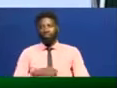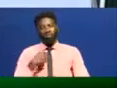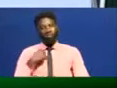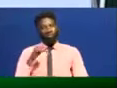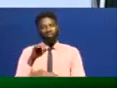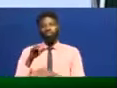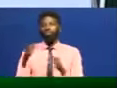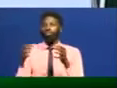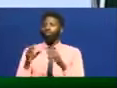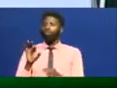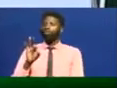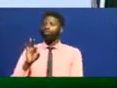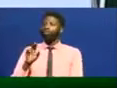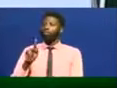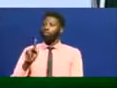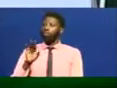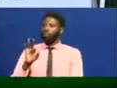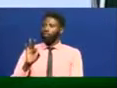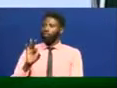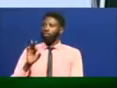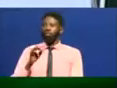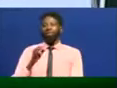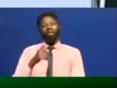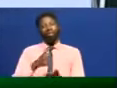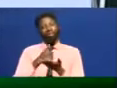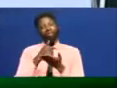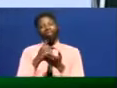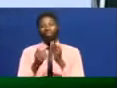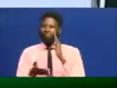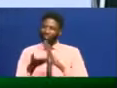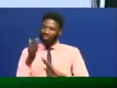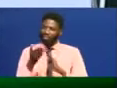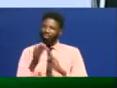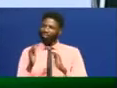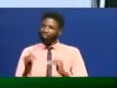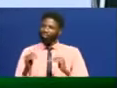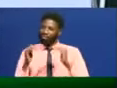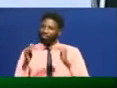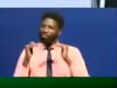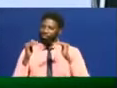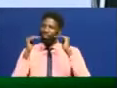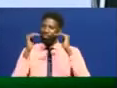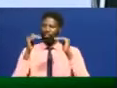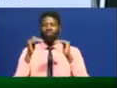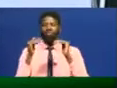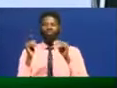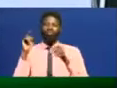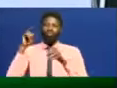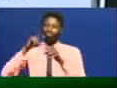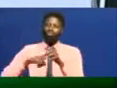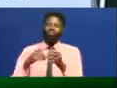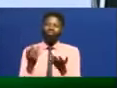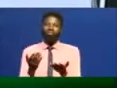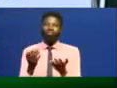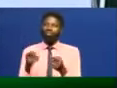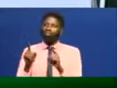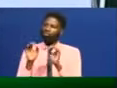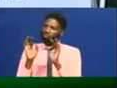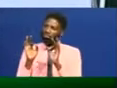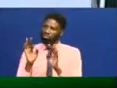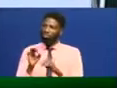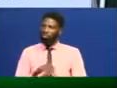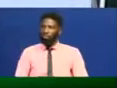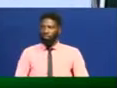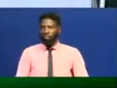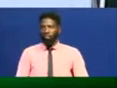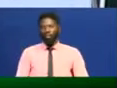FKF accelerate her movement from the rising starlet to the Harambee starlet. She is that good. And